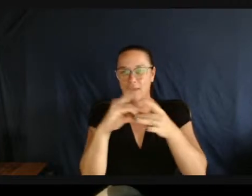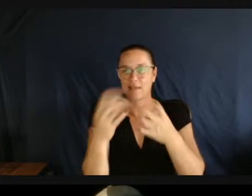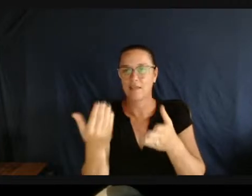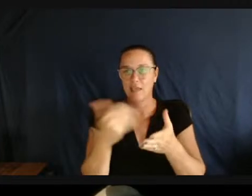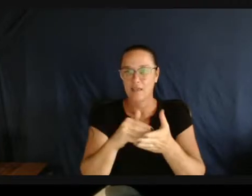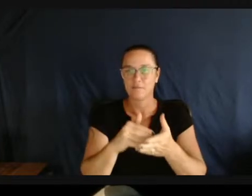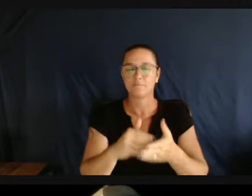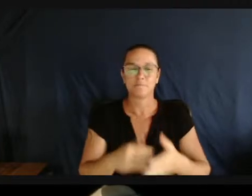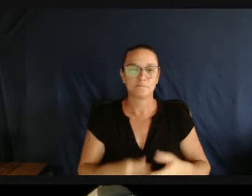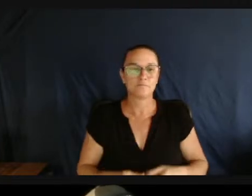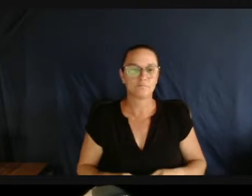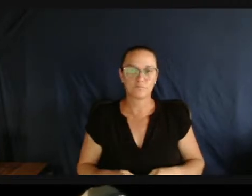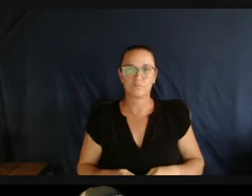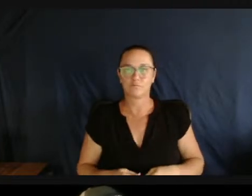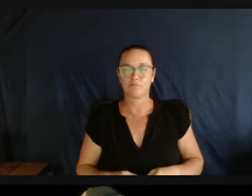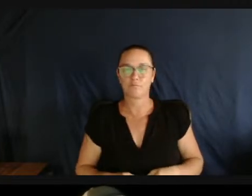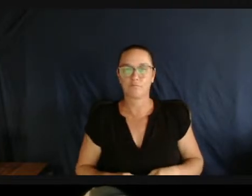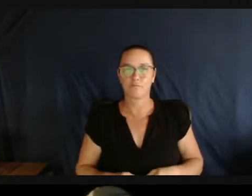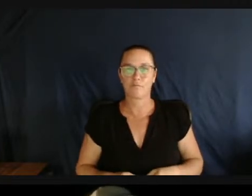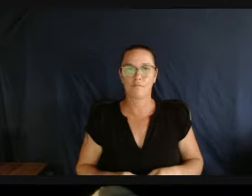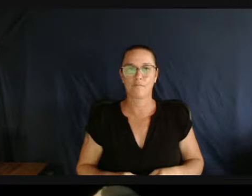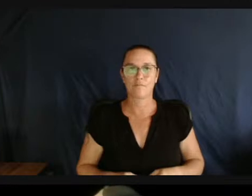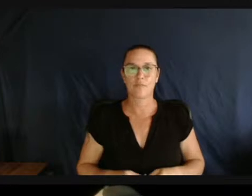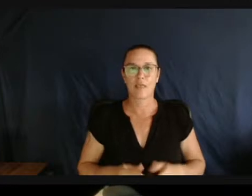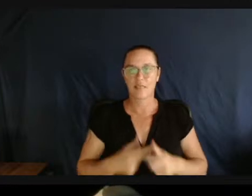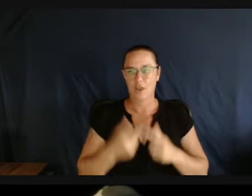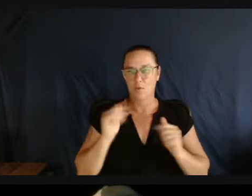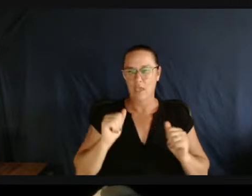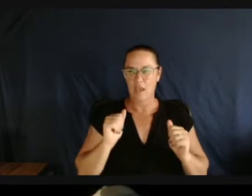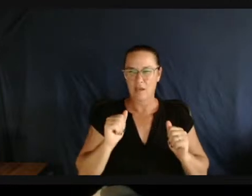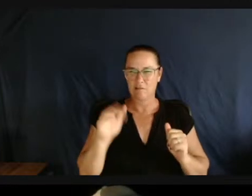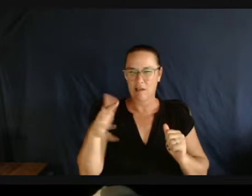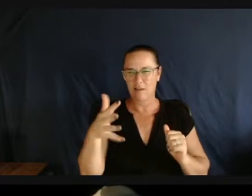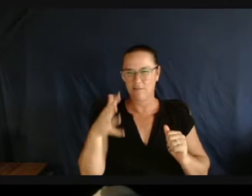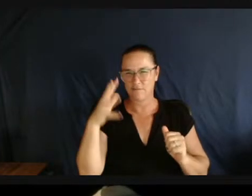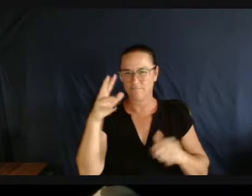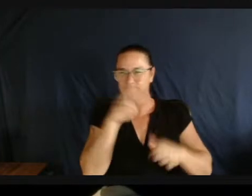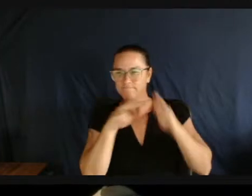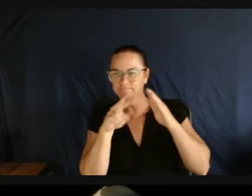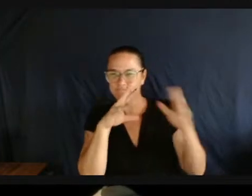can continue the trend and the plot here as well.